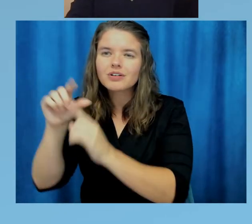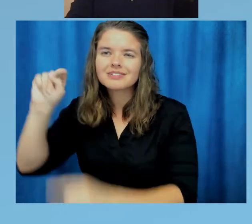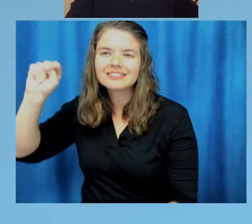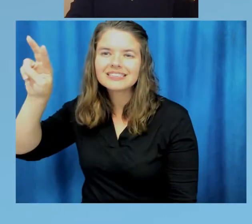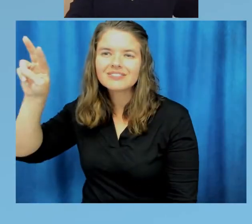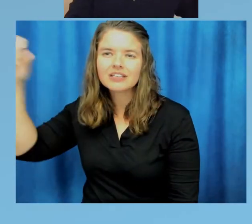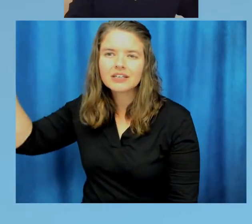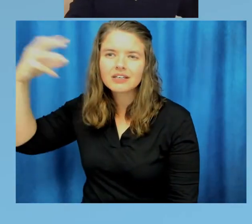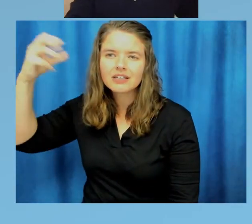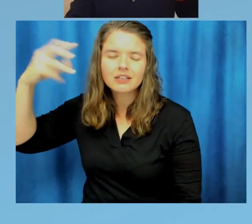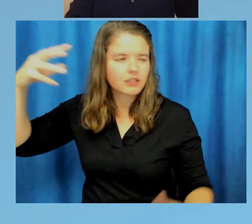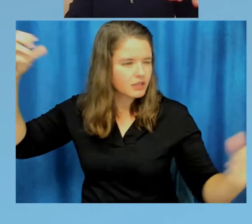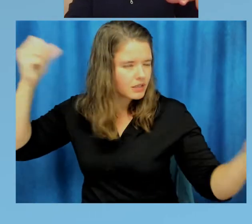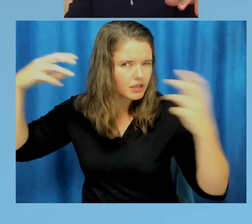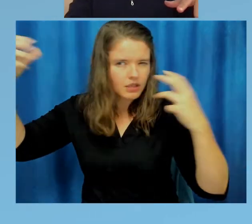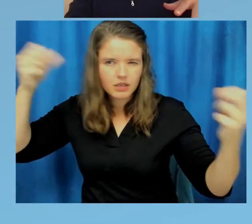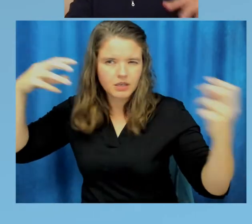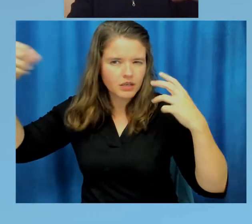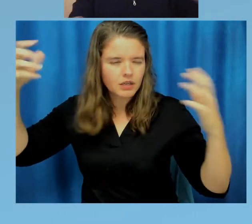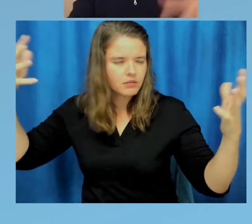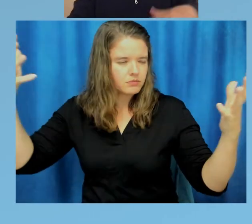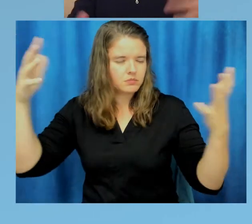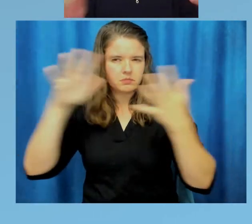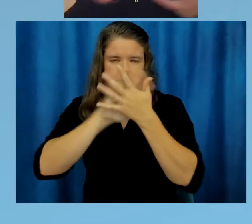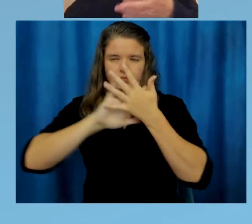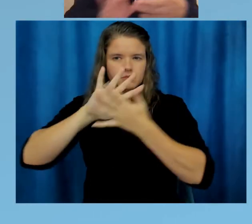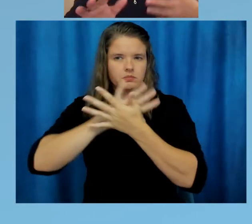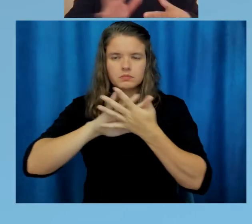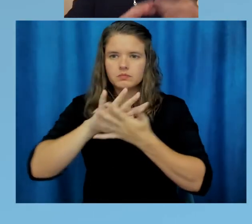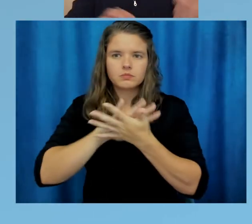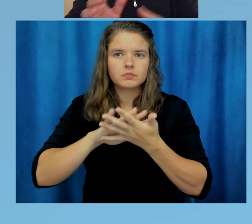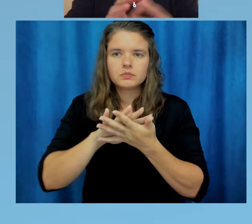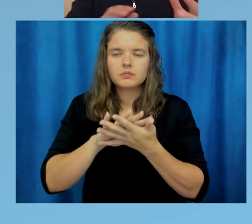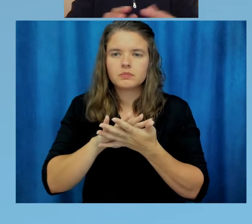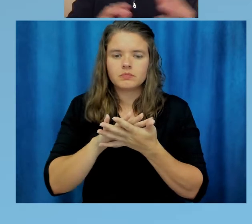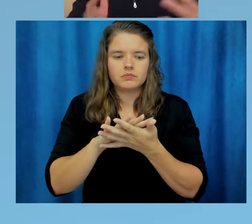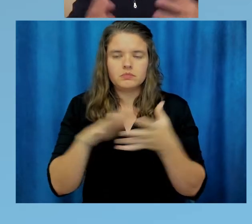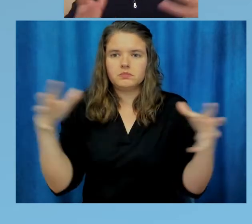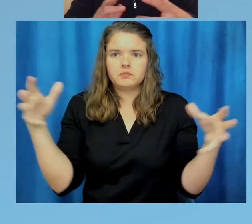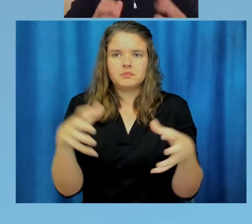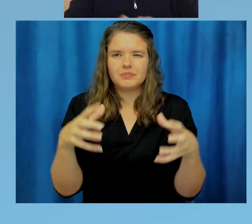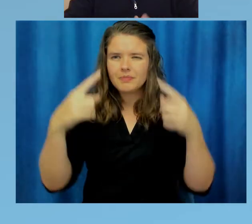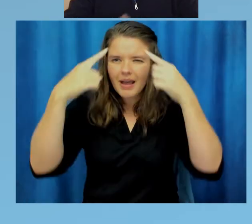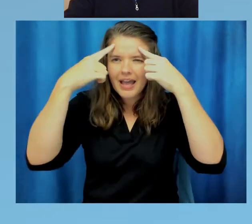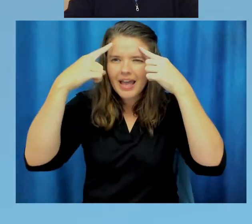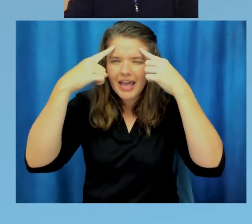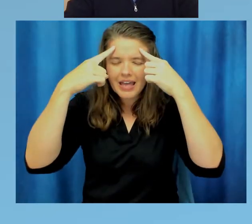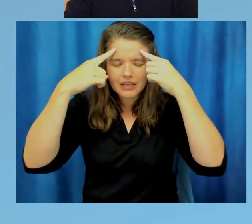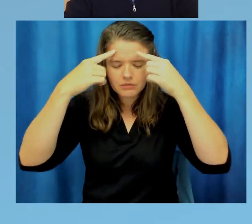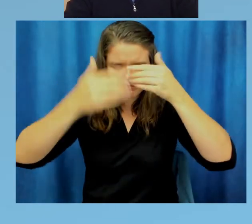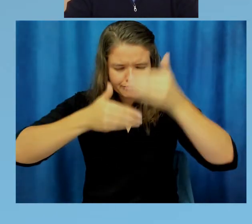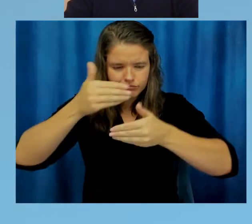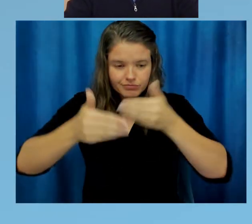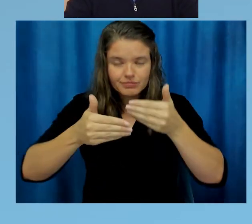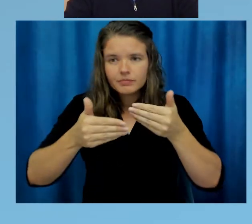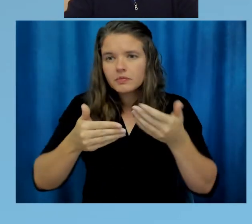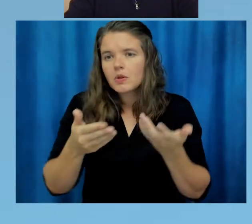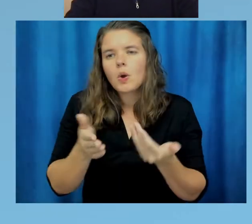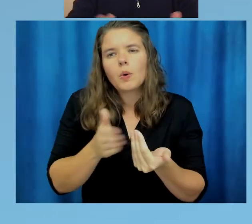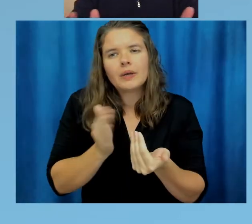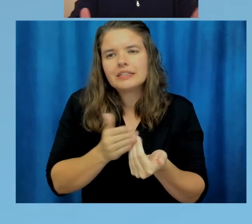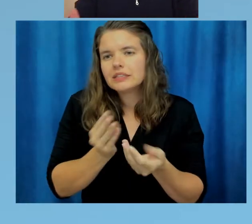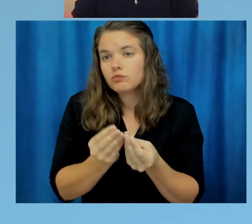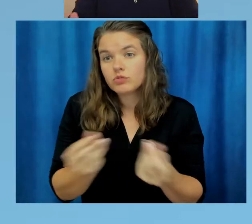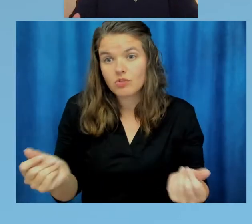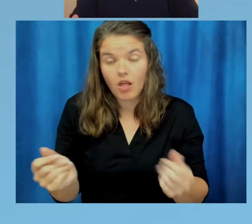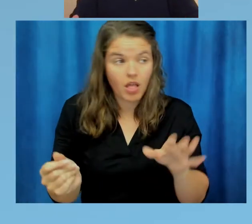hearing some words that are coming in from the TV, and it's just all just muddling together in my head. And